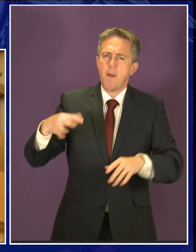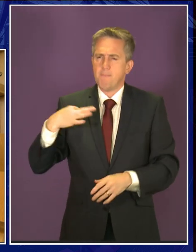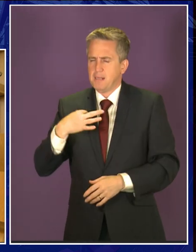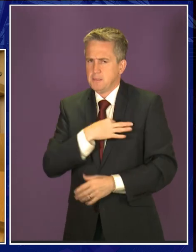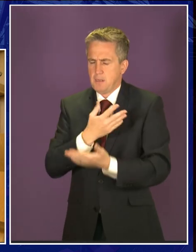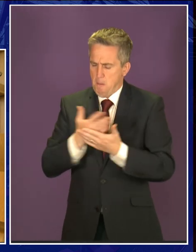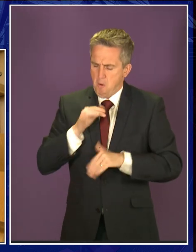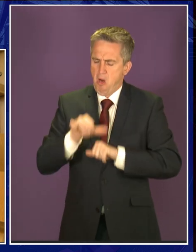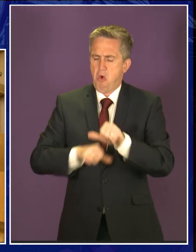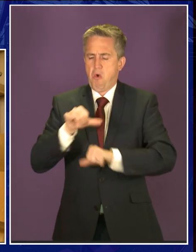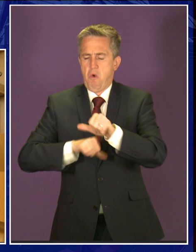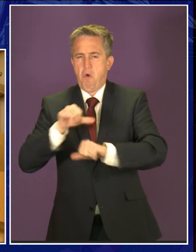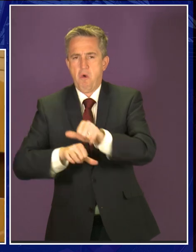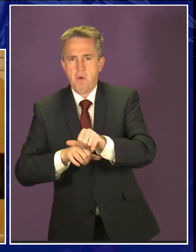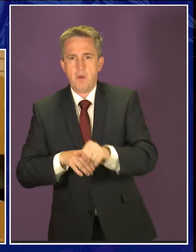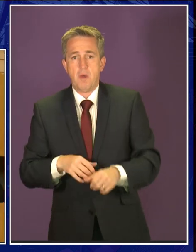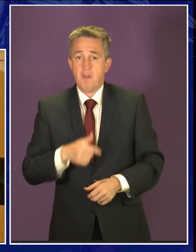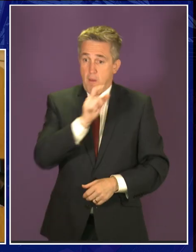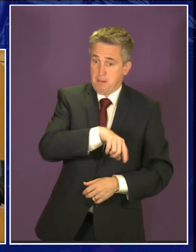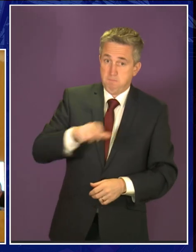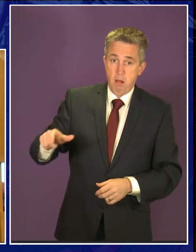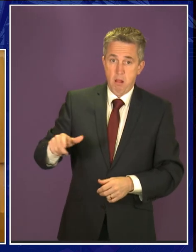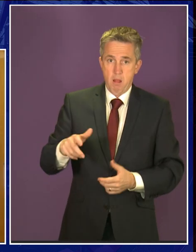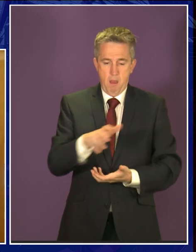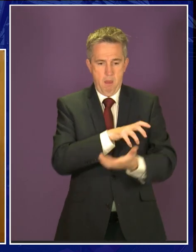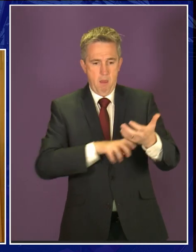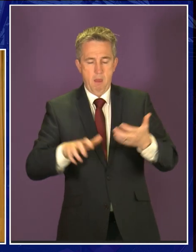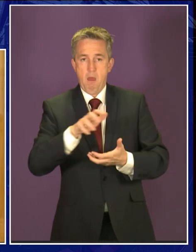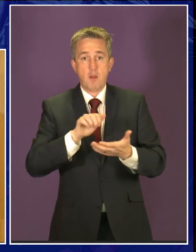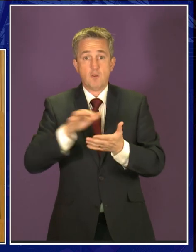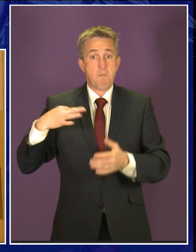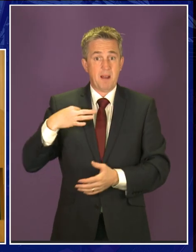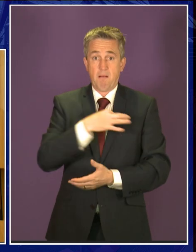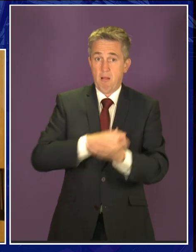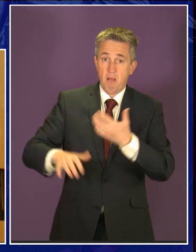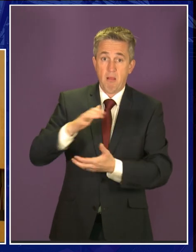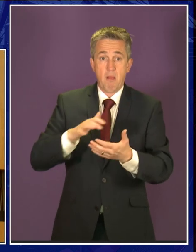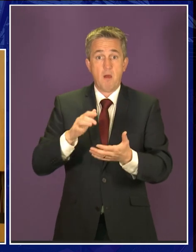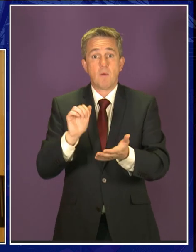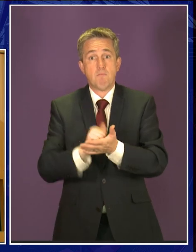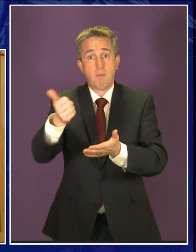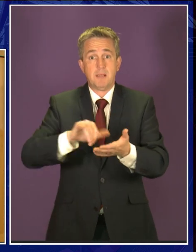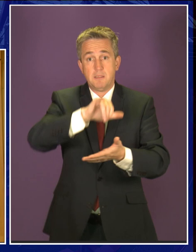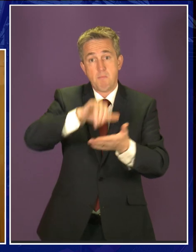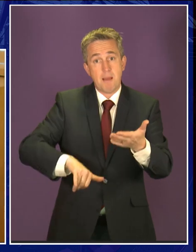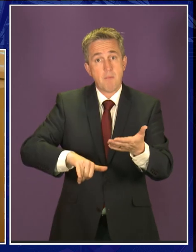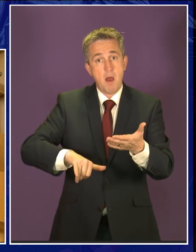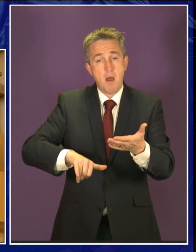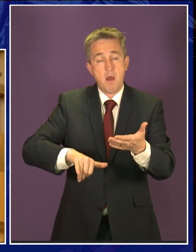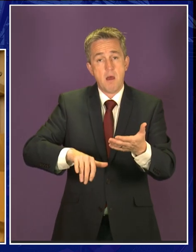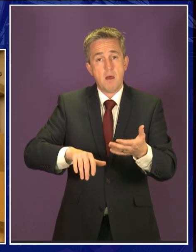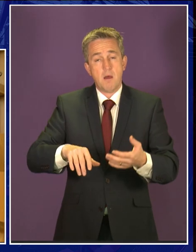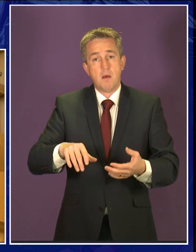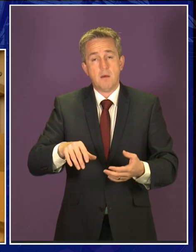conservative. If anybody is in crisis, it is the medical world. We published this paper in the Movement Disorders Journal, where we